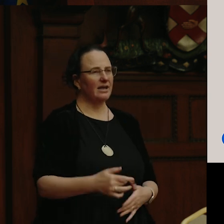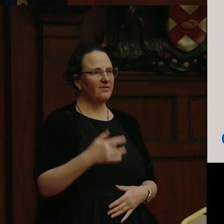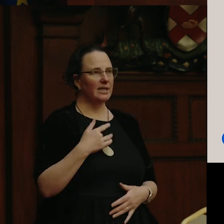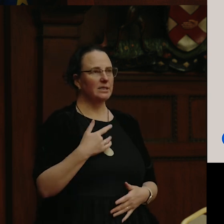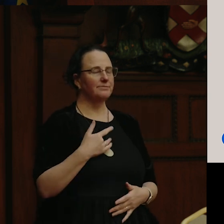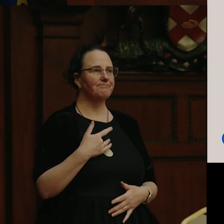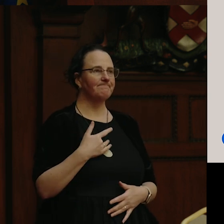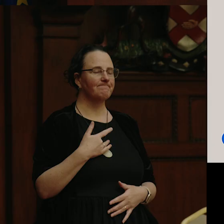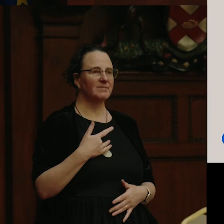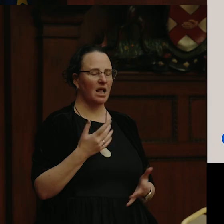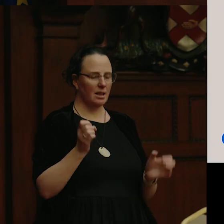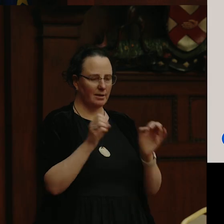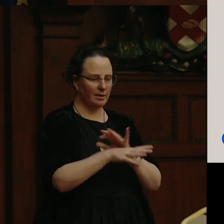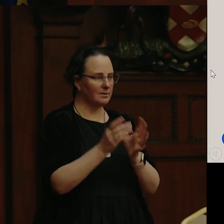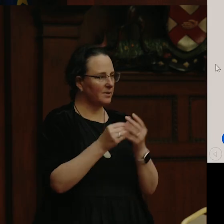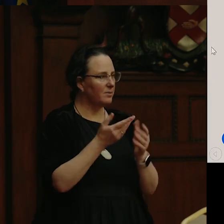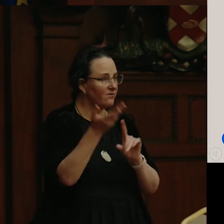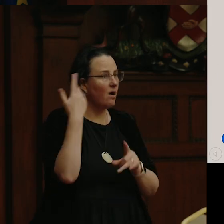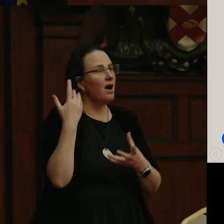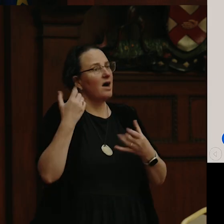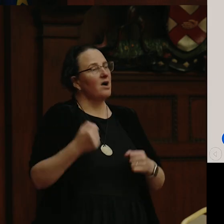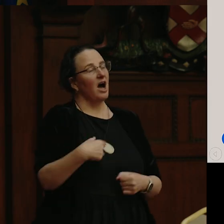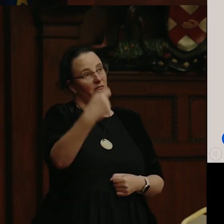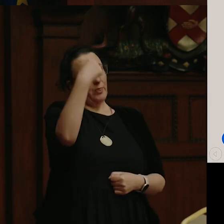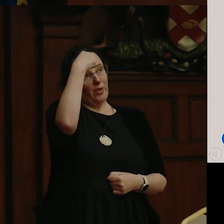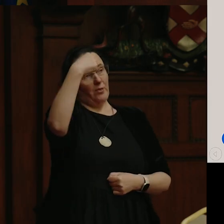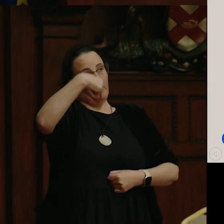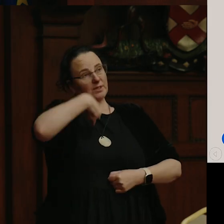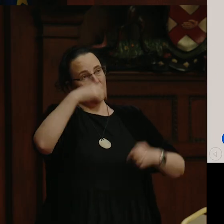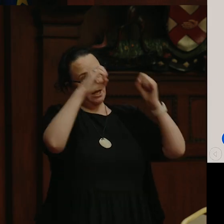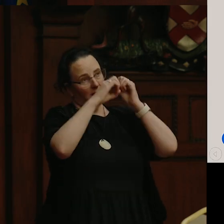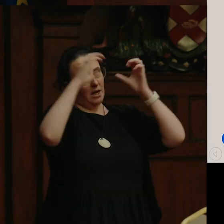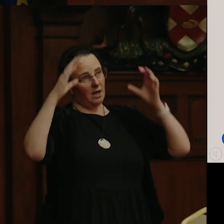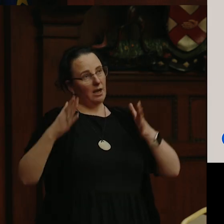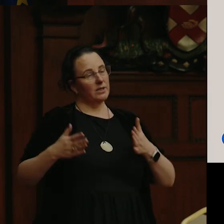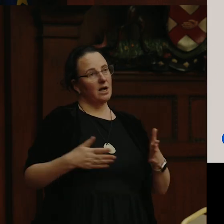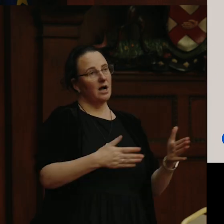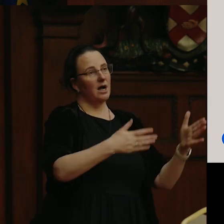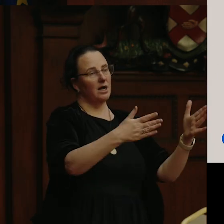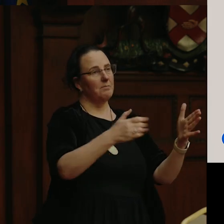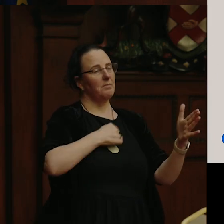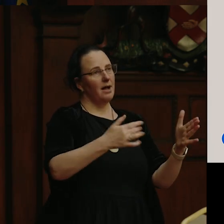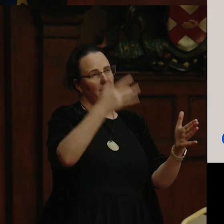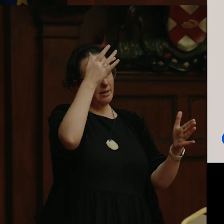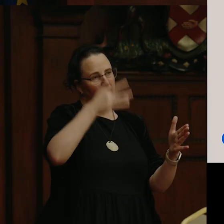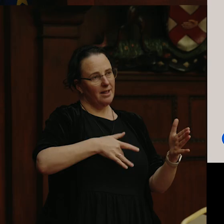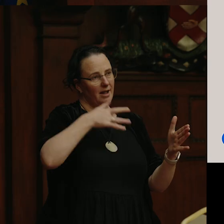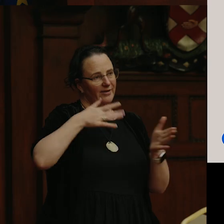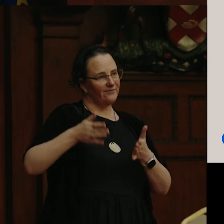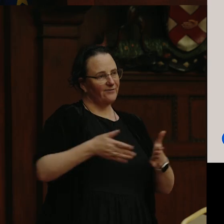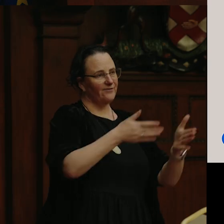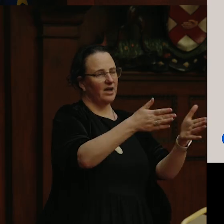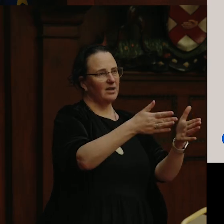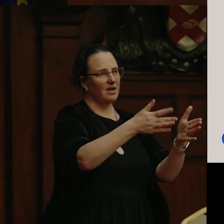in this about the person that they thought that they used to be and the life that they thought they would have. But